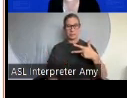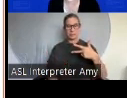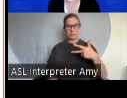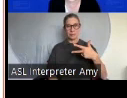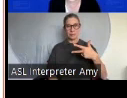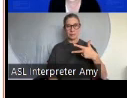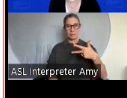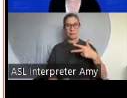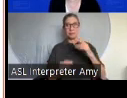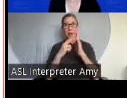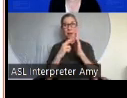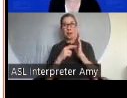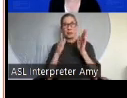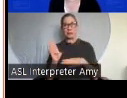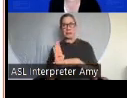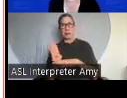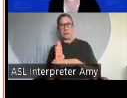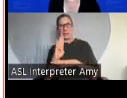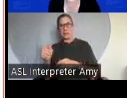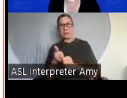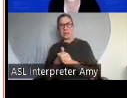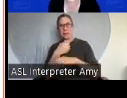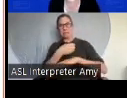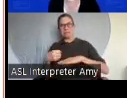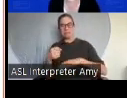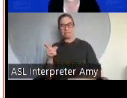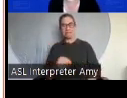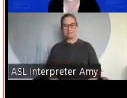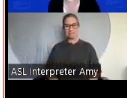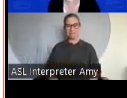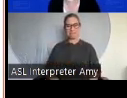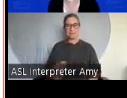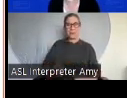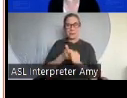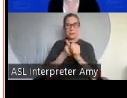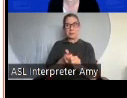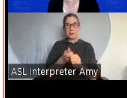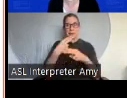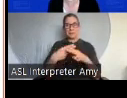Registrars are busy behind the scenes capturing these updates.